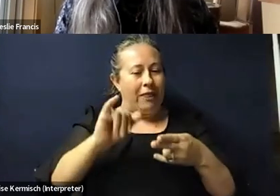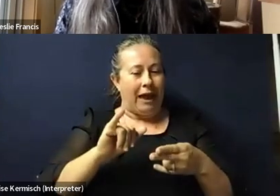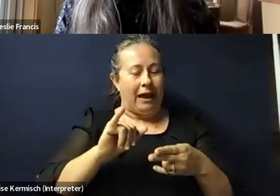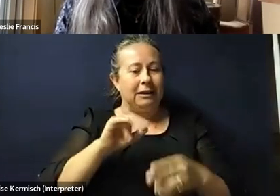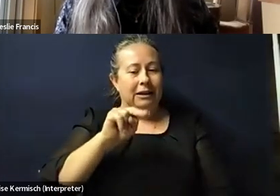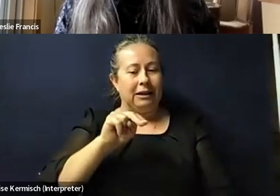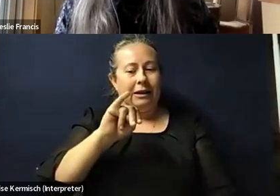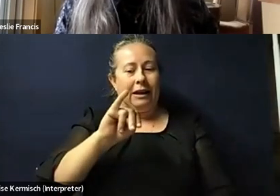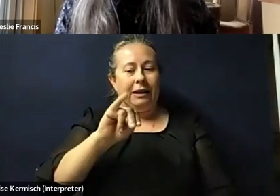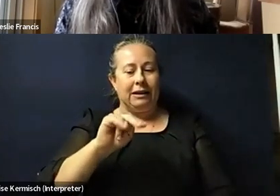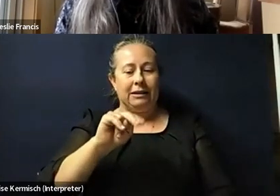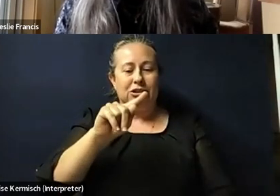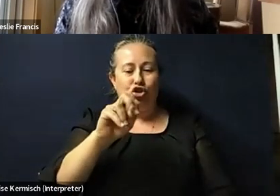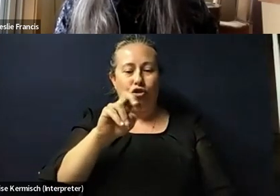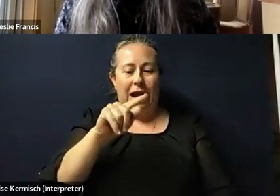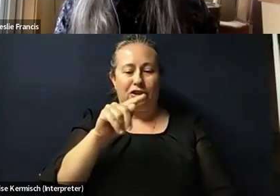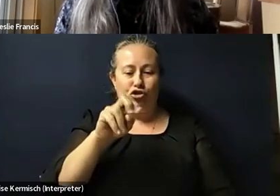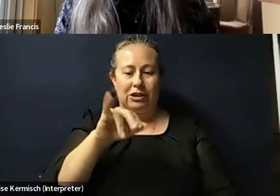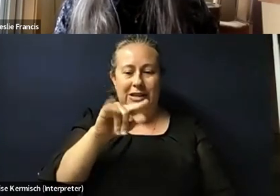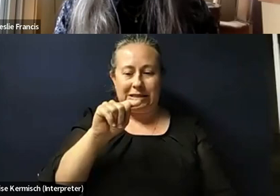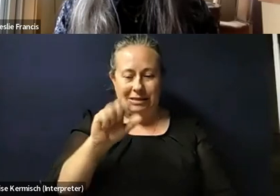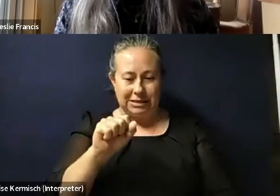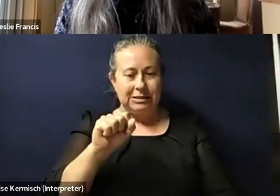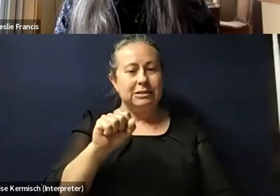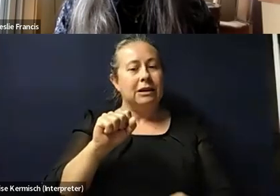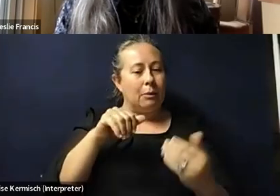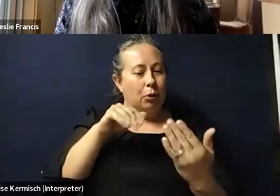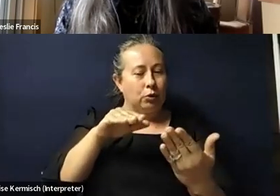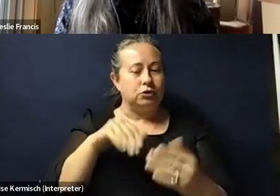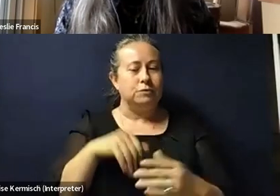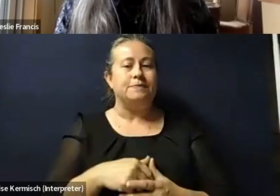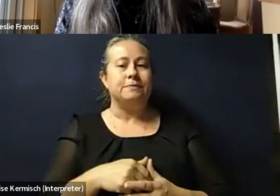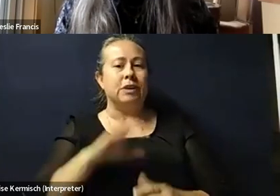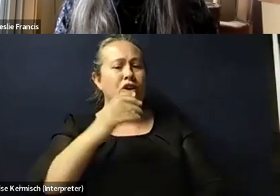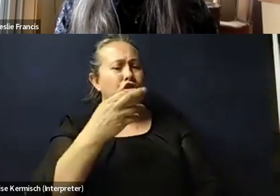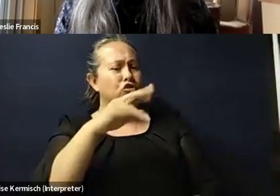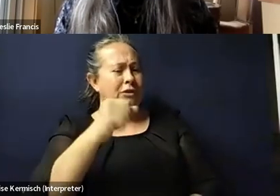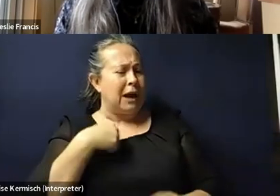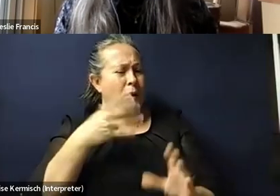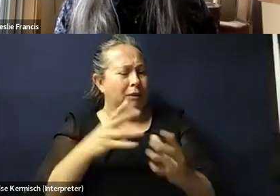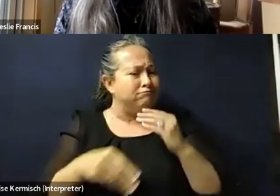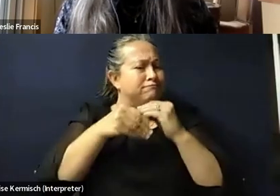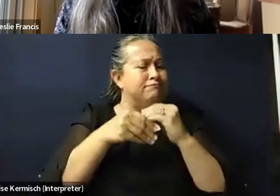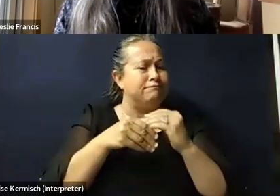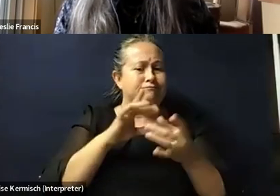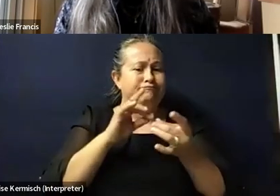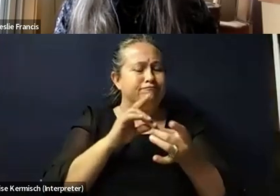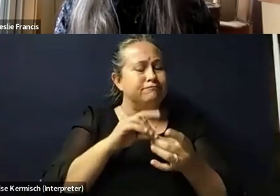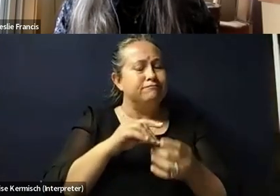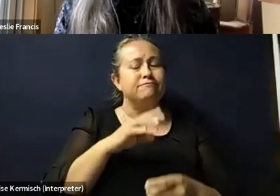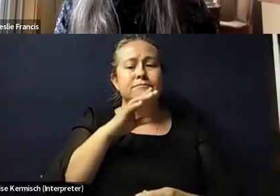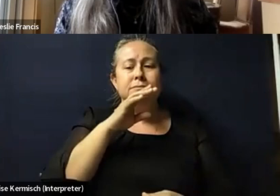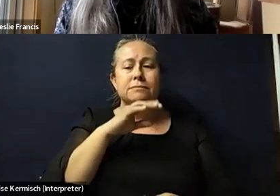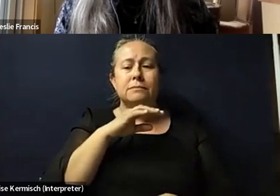mm-hmm. interactionist model. Yeah. Chris, did you want to? Sure. I just want to jump in here and say there's a